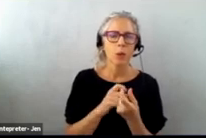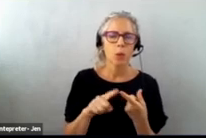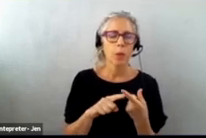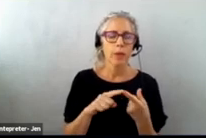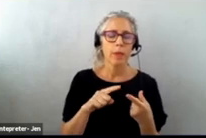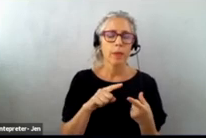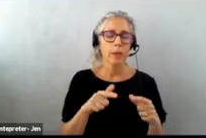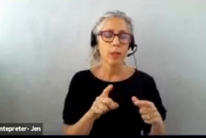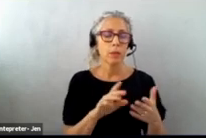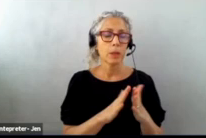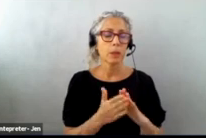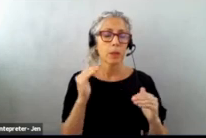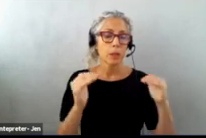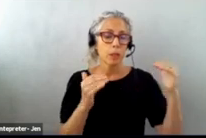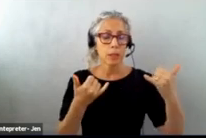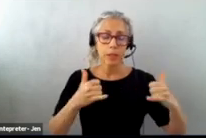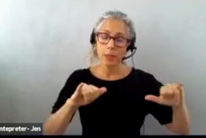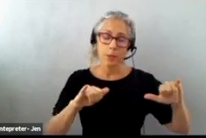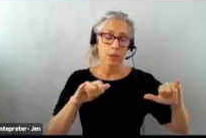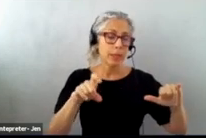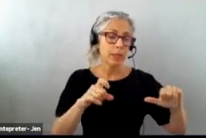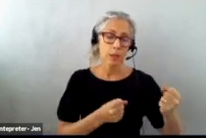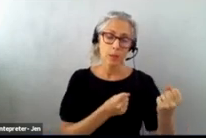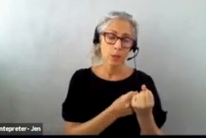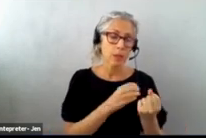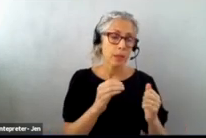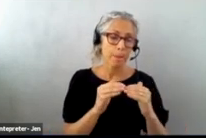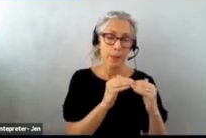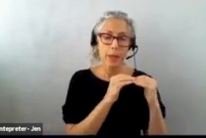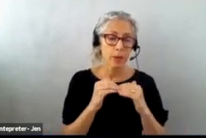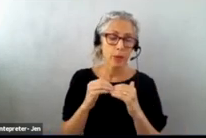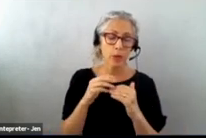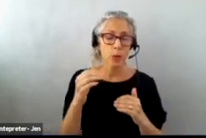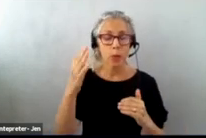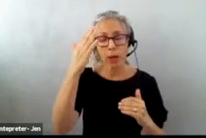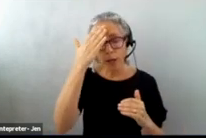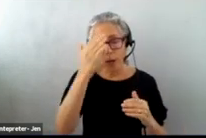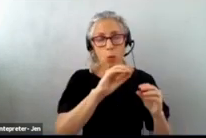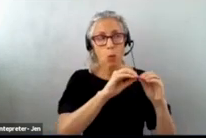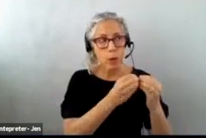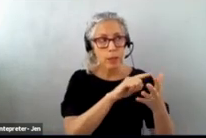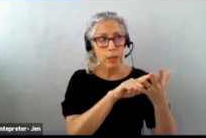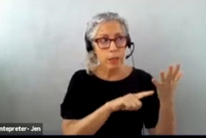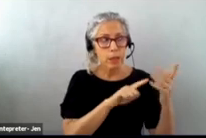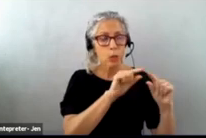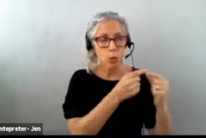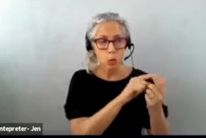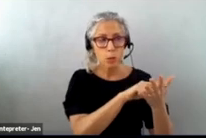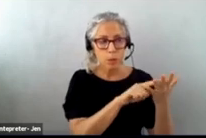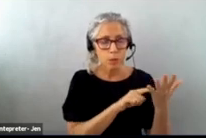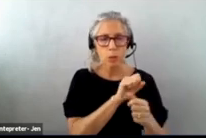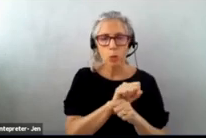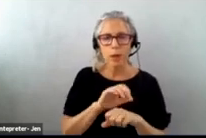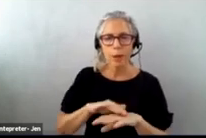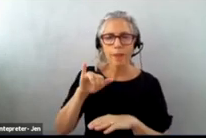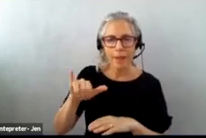adult, still, they still need supports and peers. And so I do know organizations and different groups that are working on